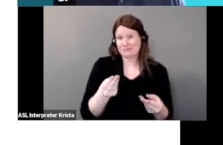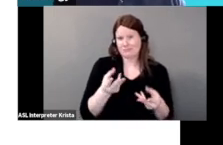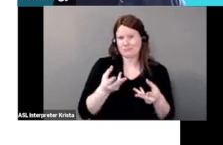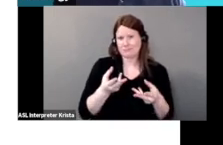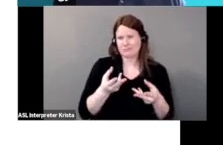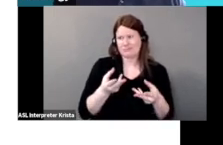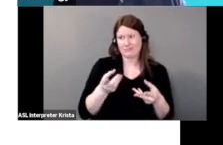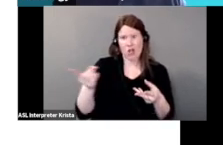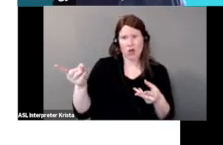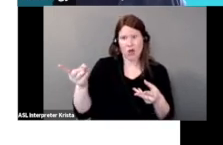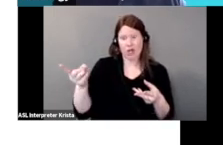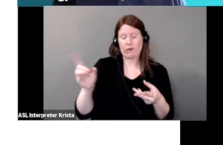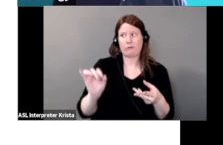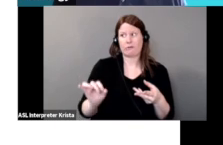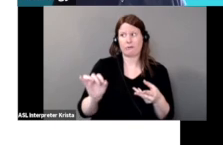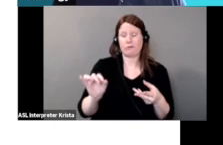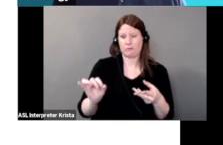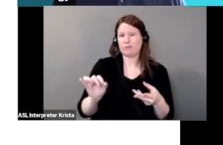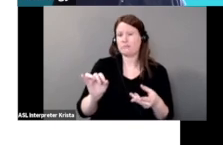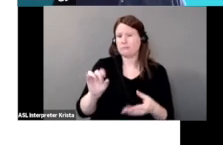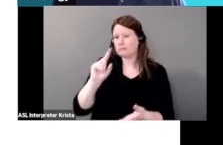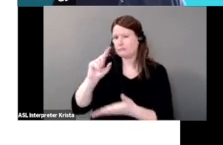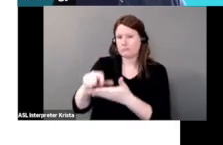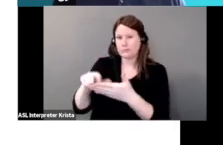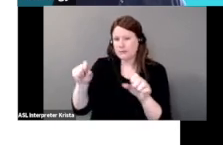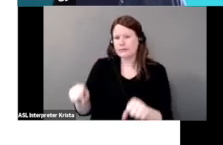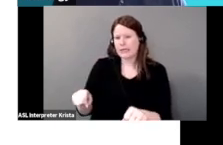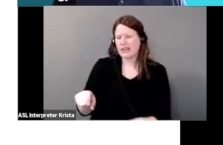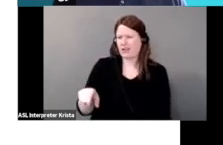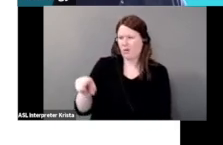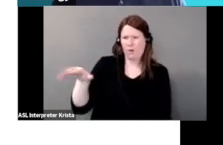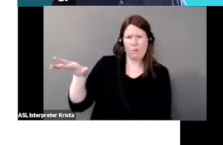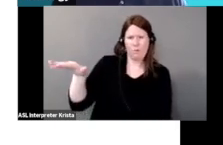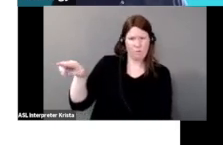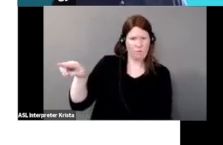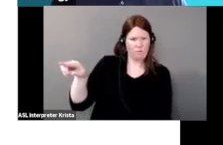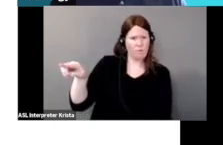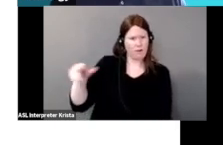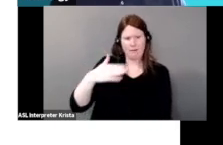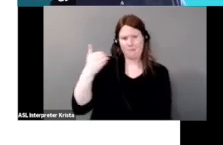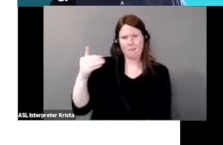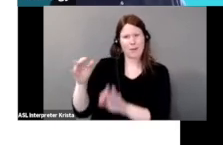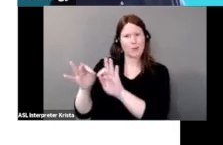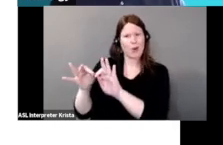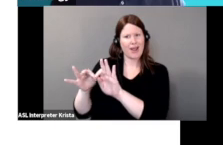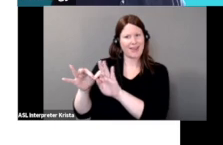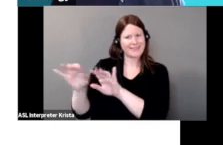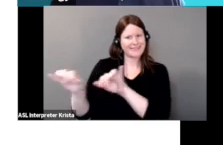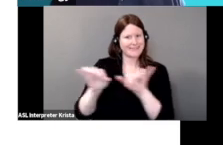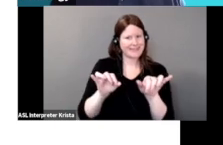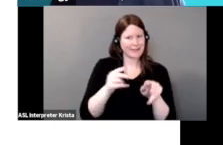of infringement happening, because they'll say, oh, these other folks over here are giving me a much better deal on exactly the same